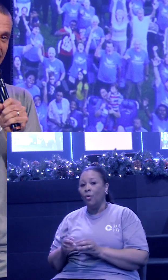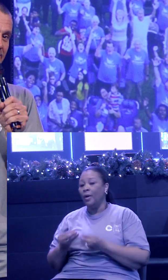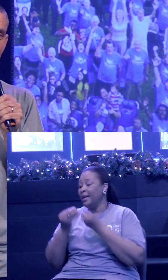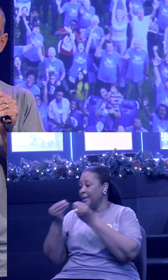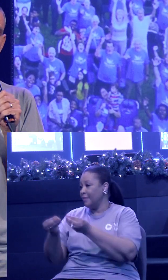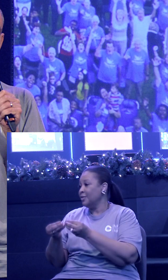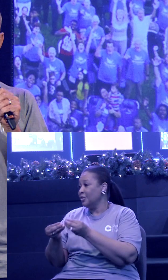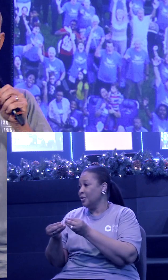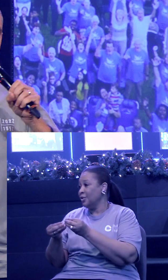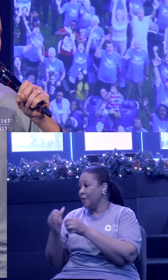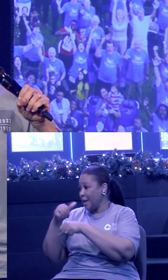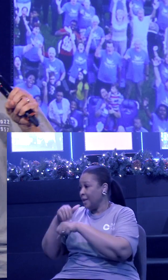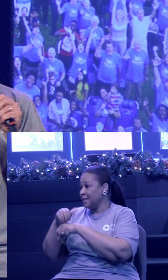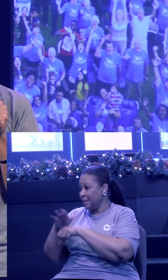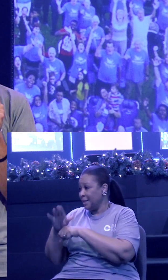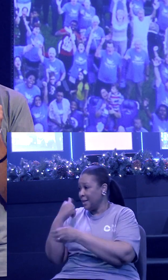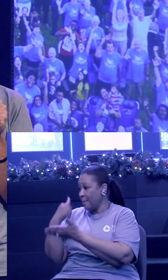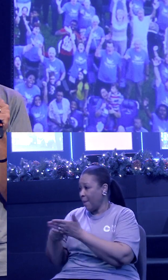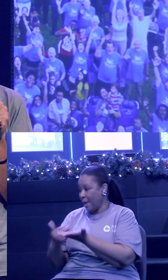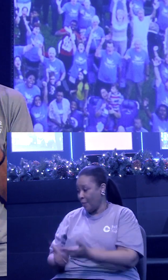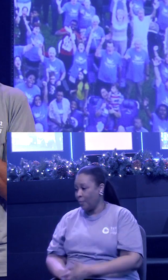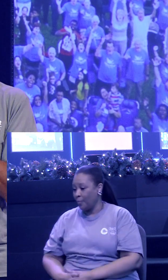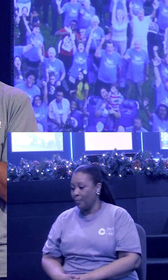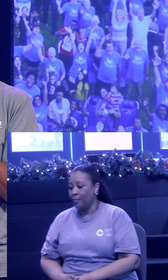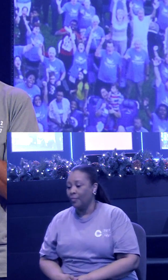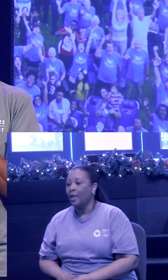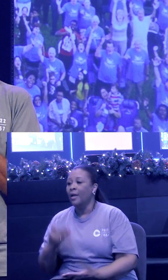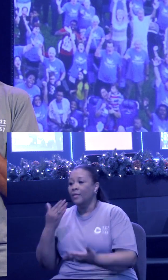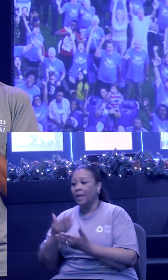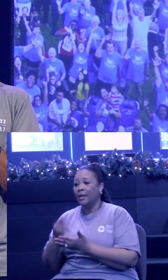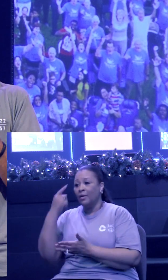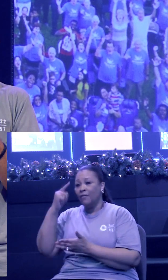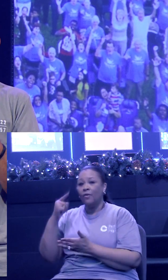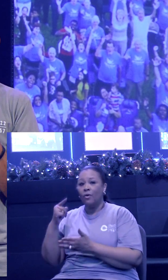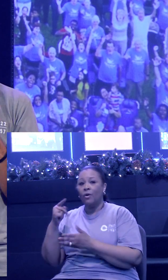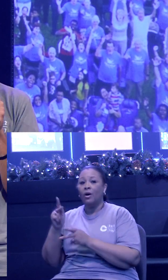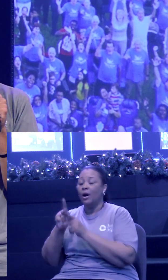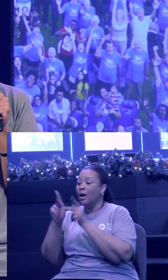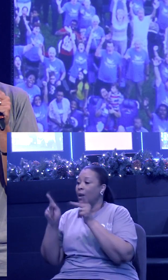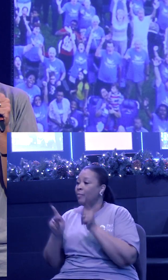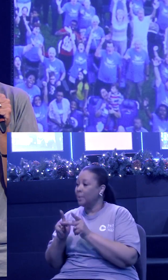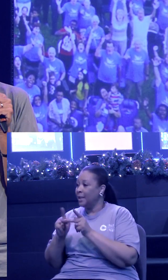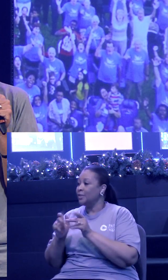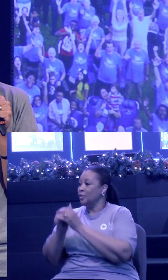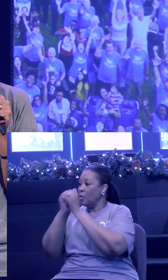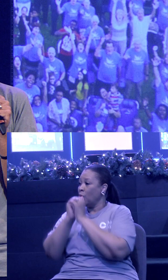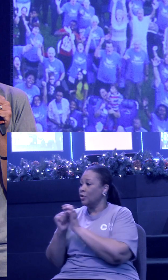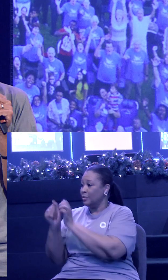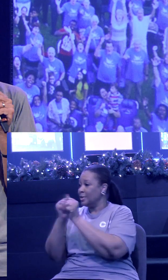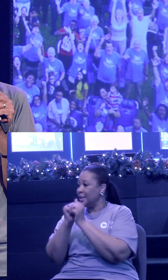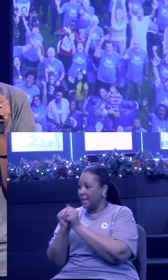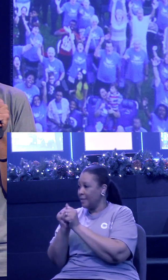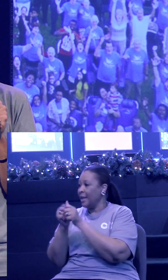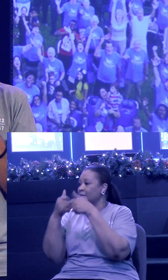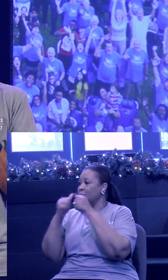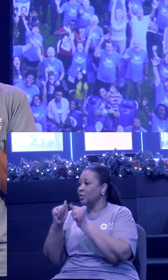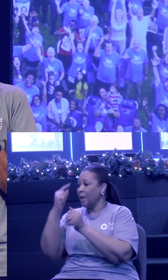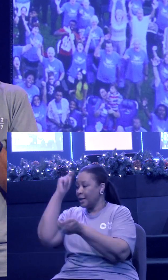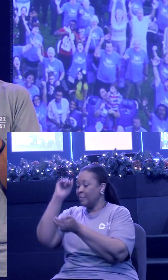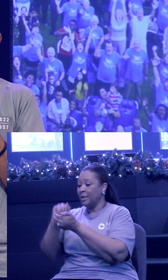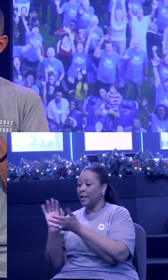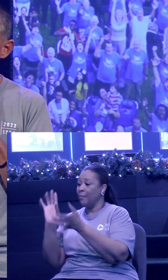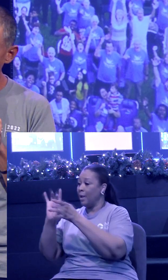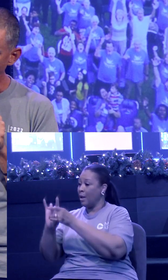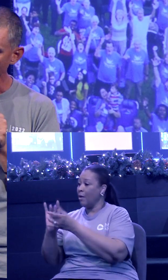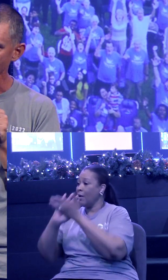you in the mail. Thanks for making Community, again, a place to worship together today as we try to believe,